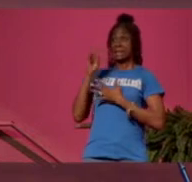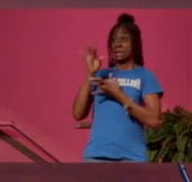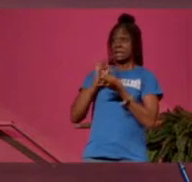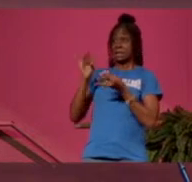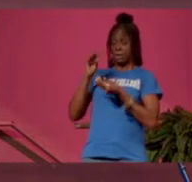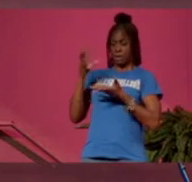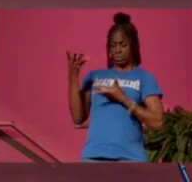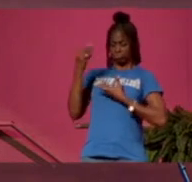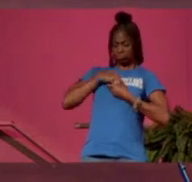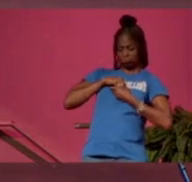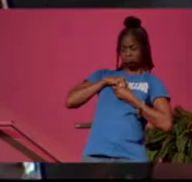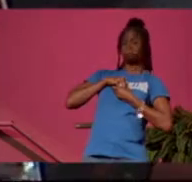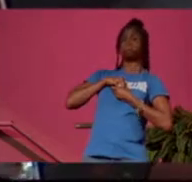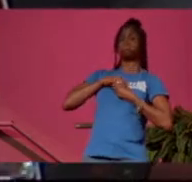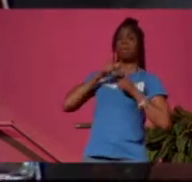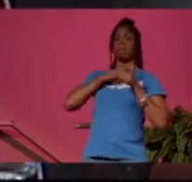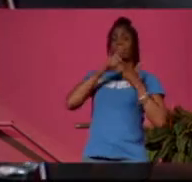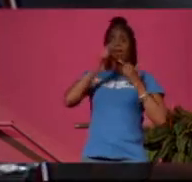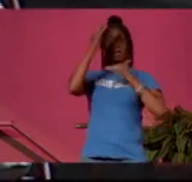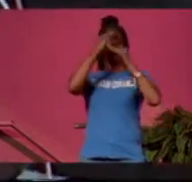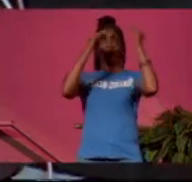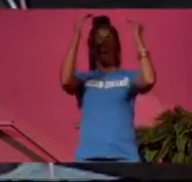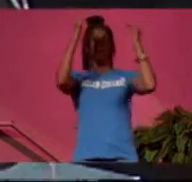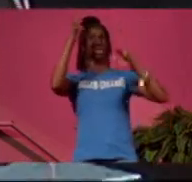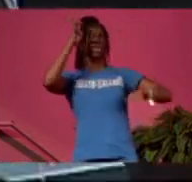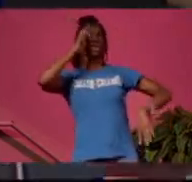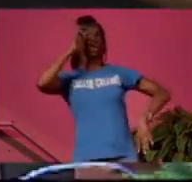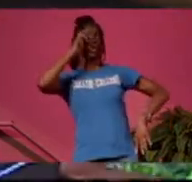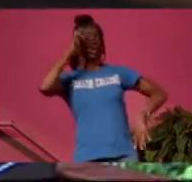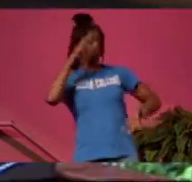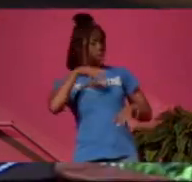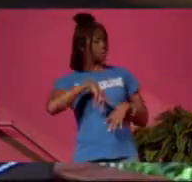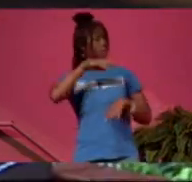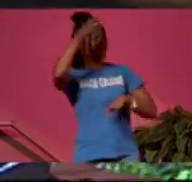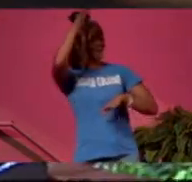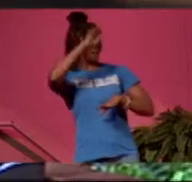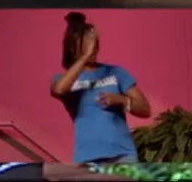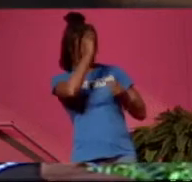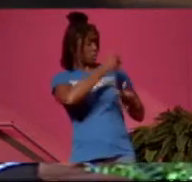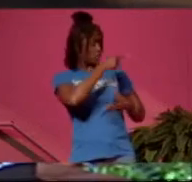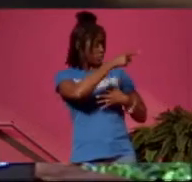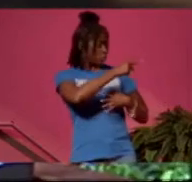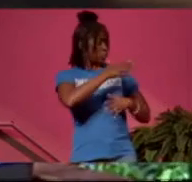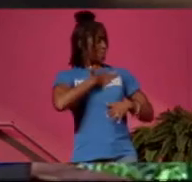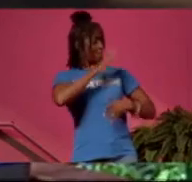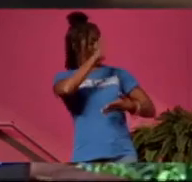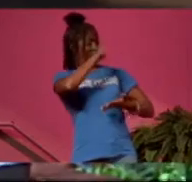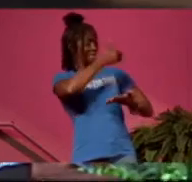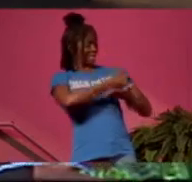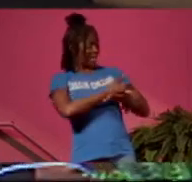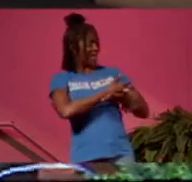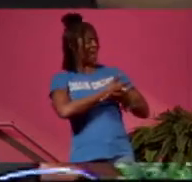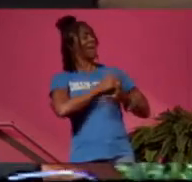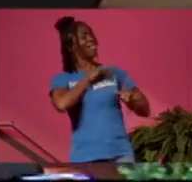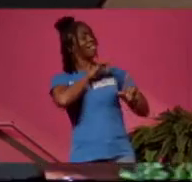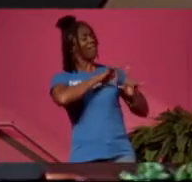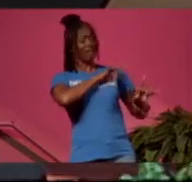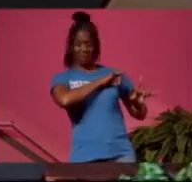says, a voice came from heaven and said these words, you are my son whom I love.